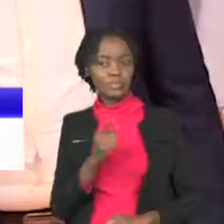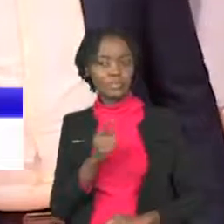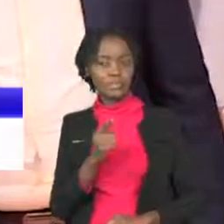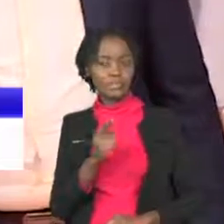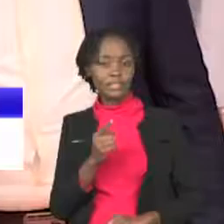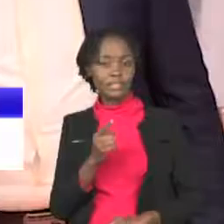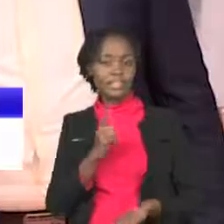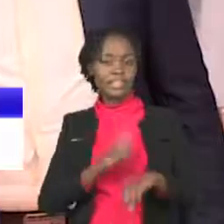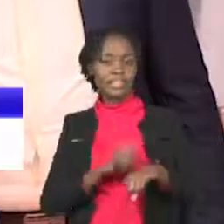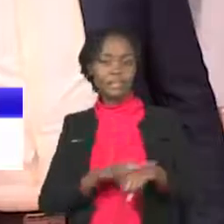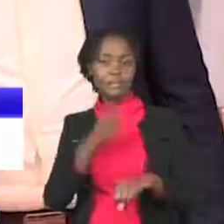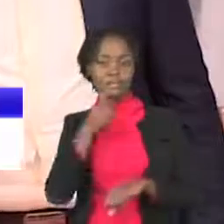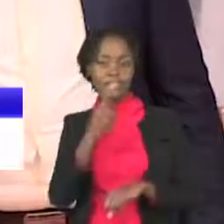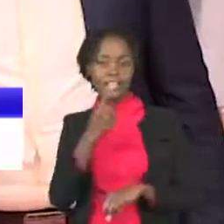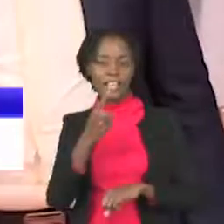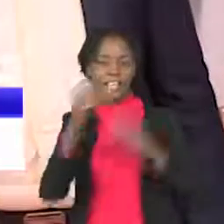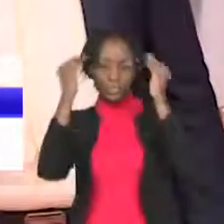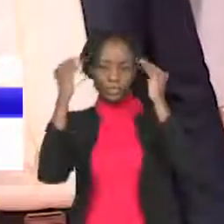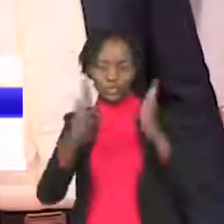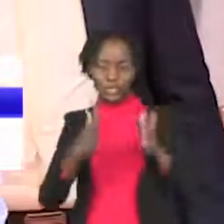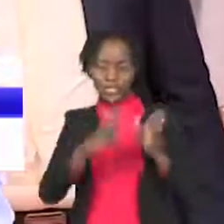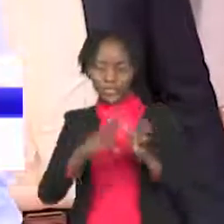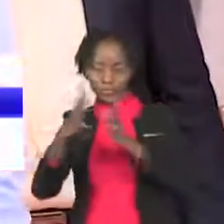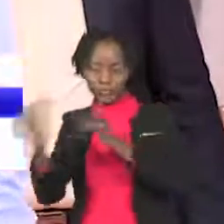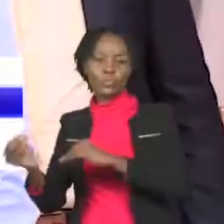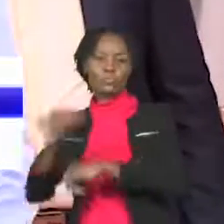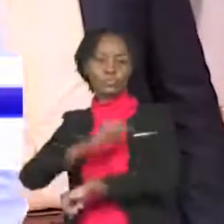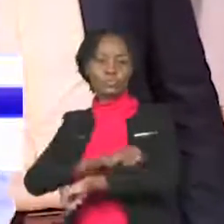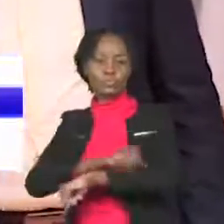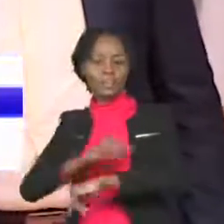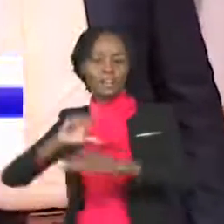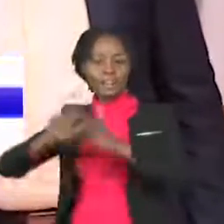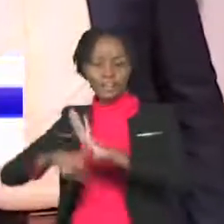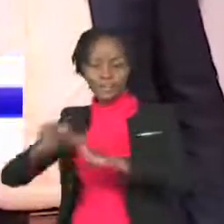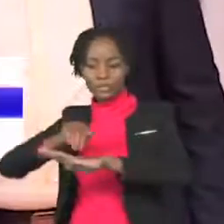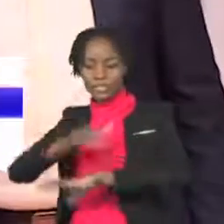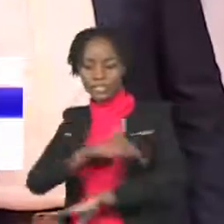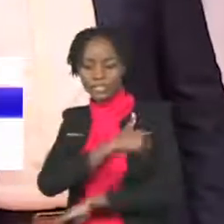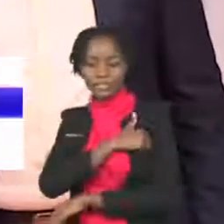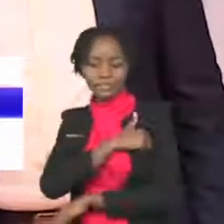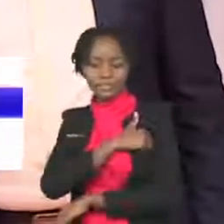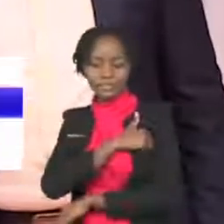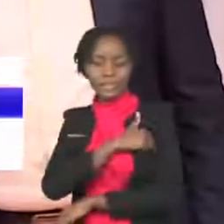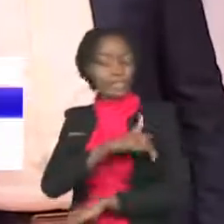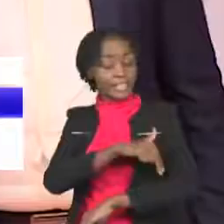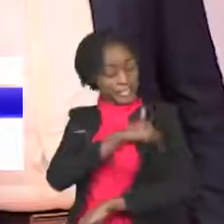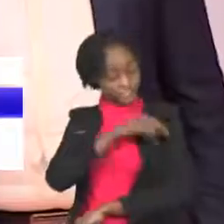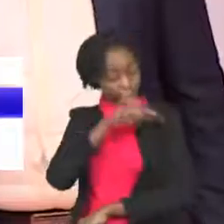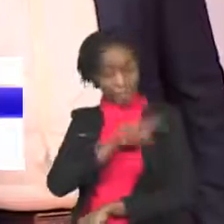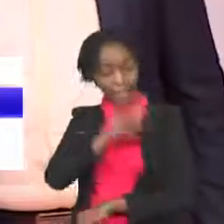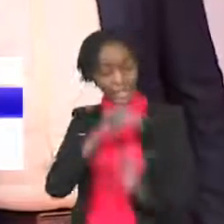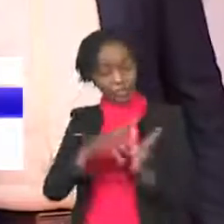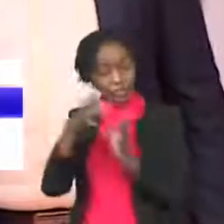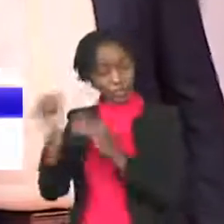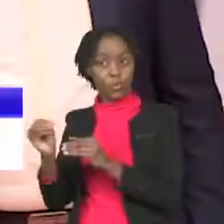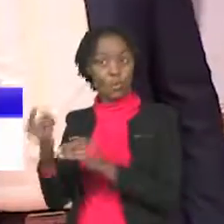Ukiambia watoto wetu waende shule na ukituma chief, ambaye huyo chief aende na pesa ya kulipa school